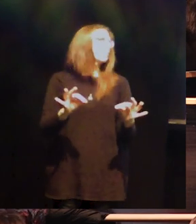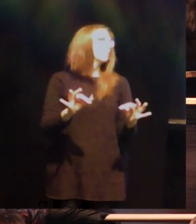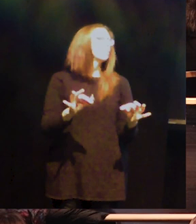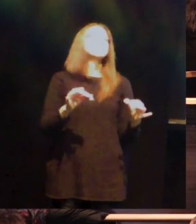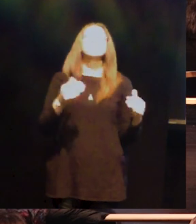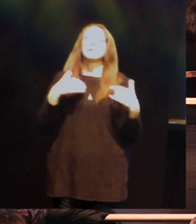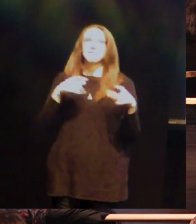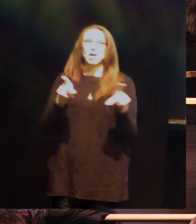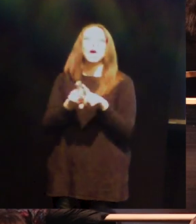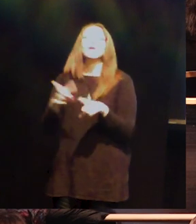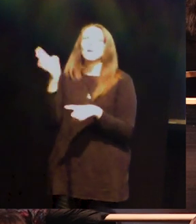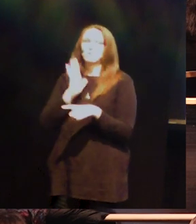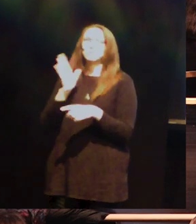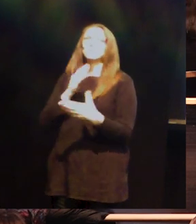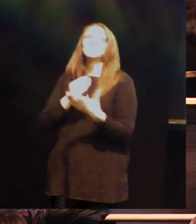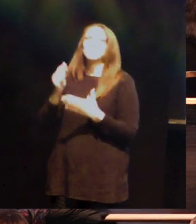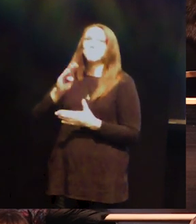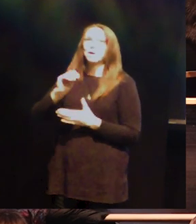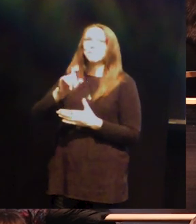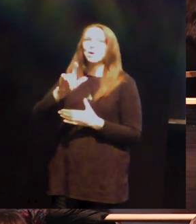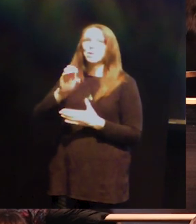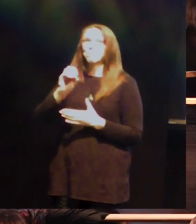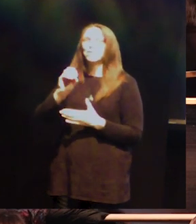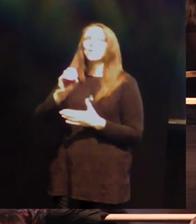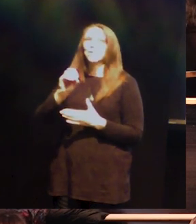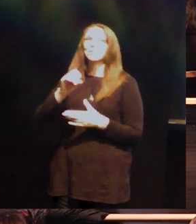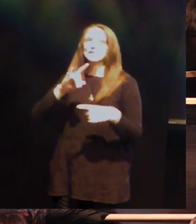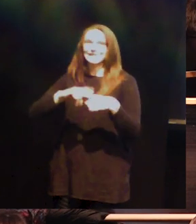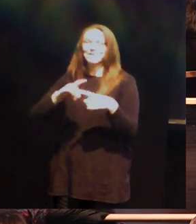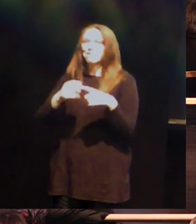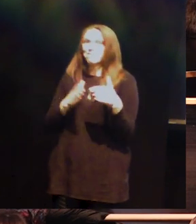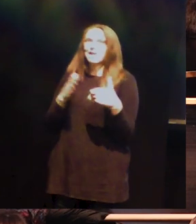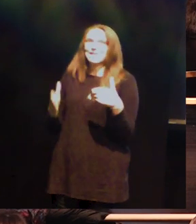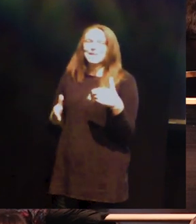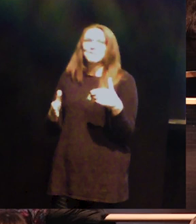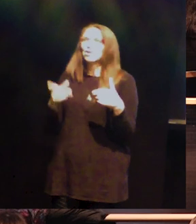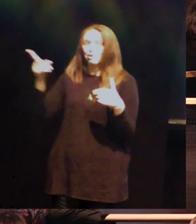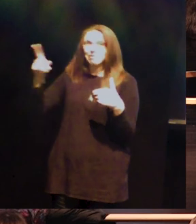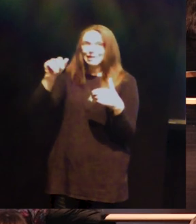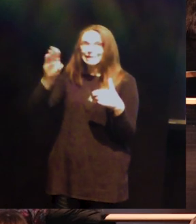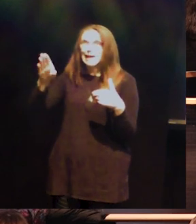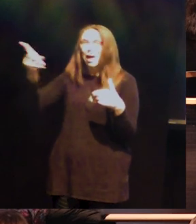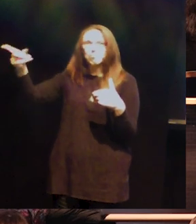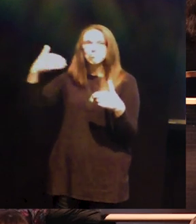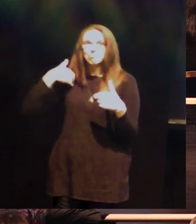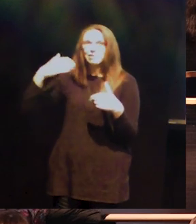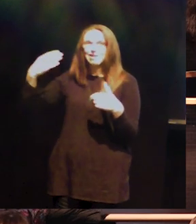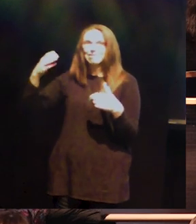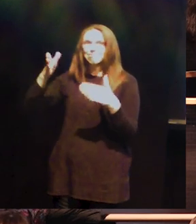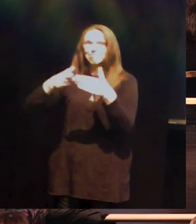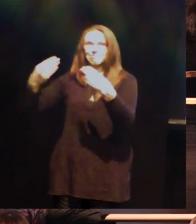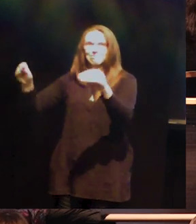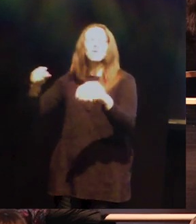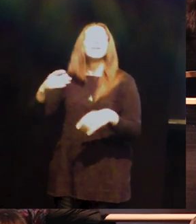common because I also used to buy Marlboro cigarettes as a kid for a neighbor. It was on the tab at the bodega. Well, we had this